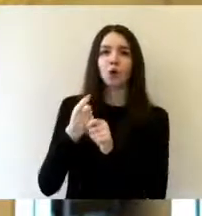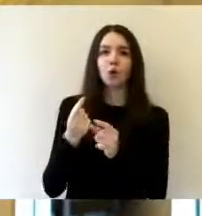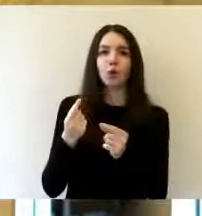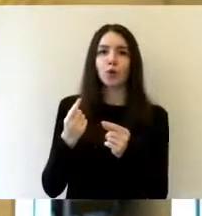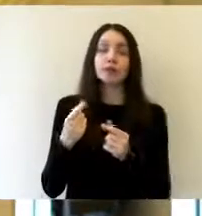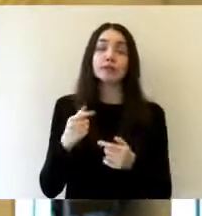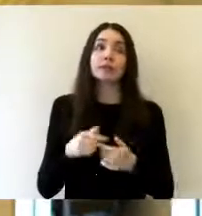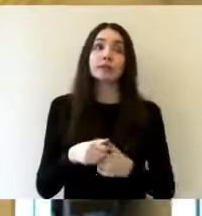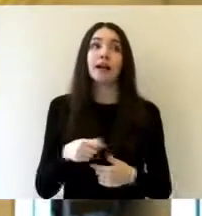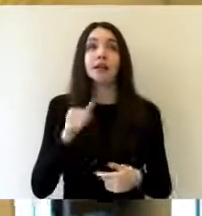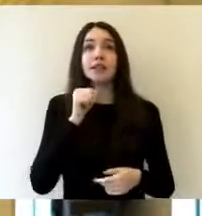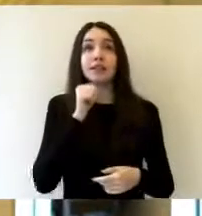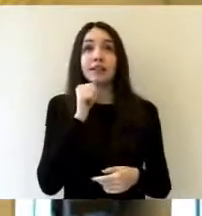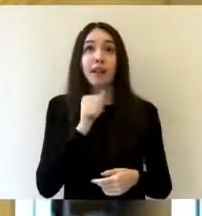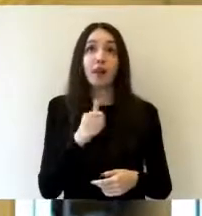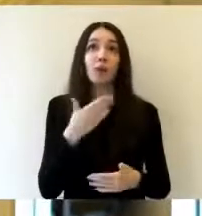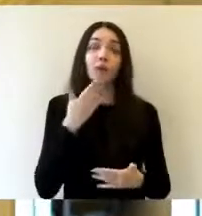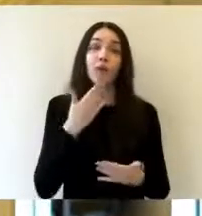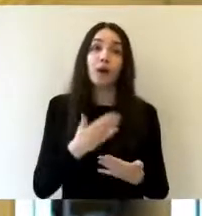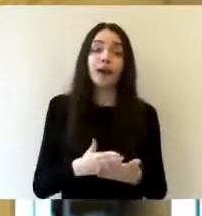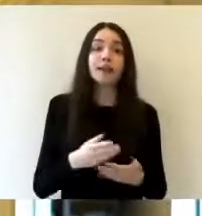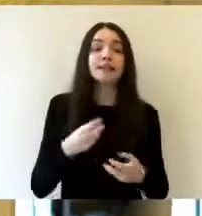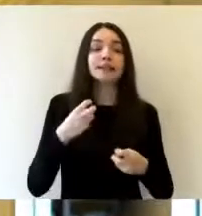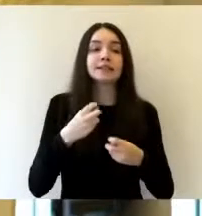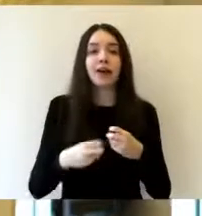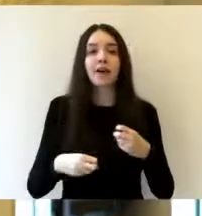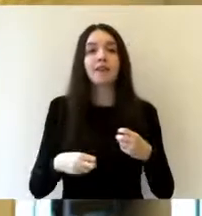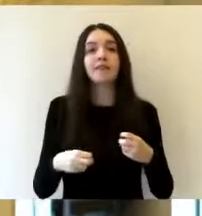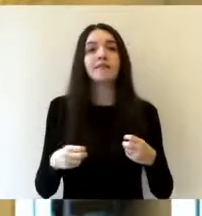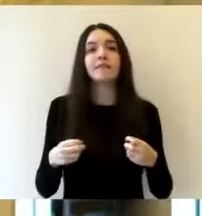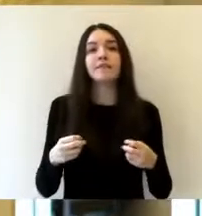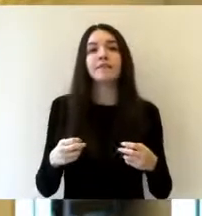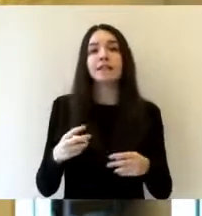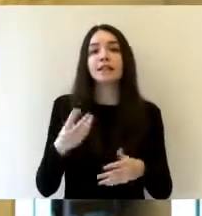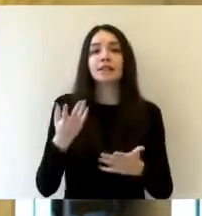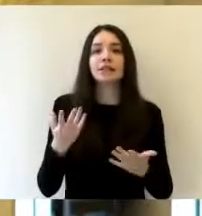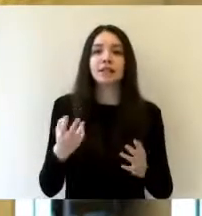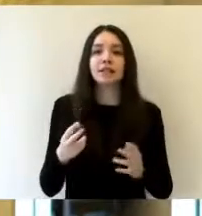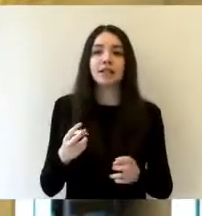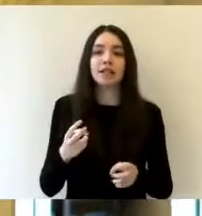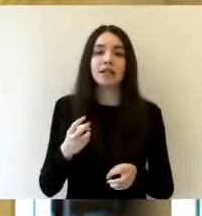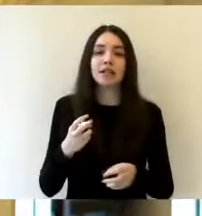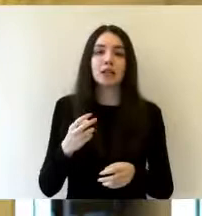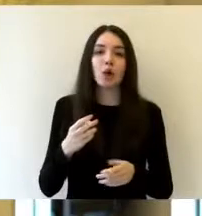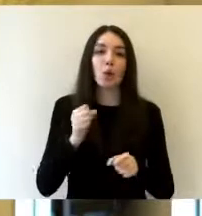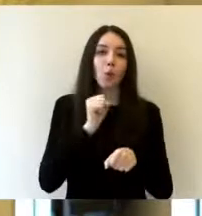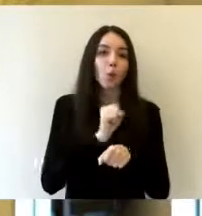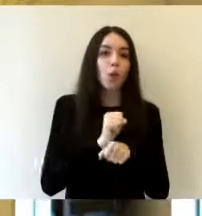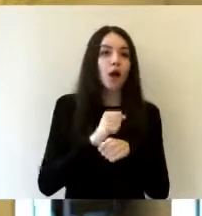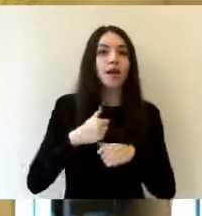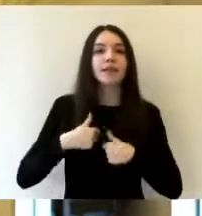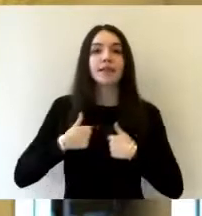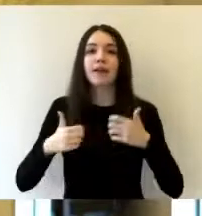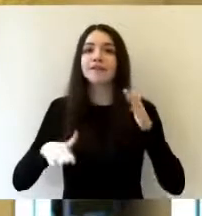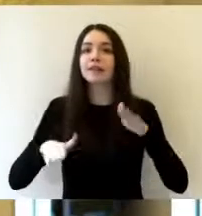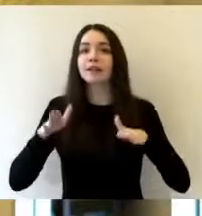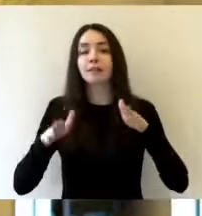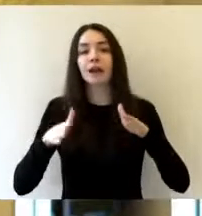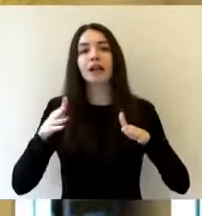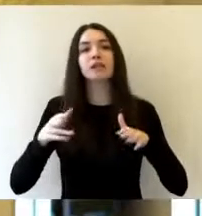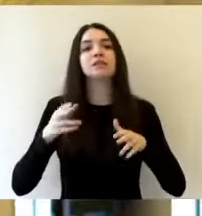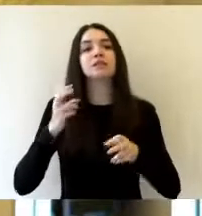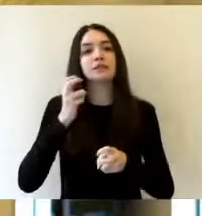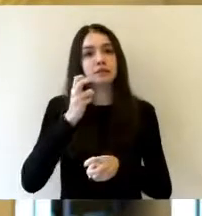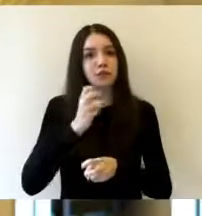It's tough. I mean, I'm not awesome about finding that like work-life balance. It's difficult